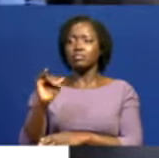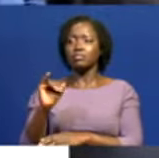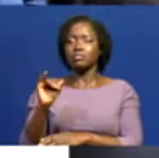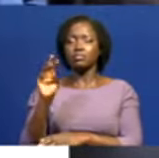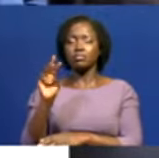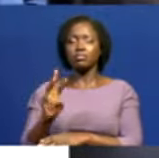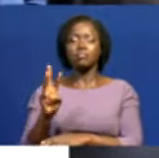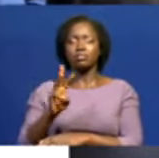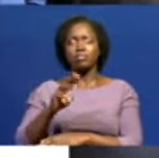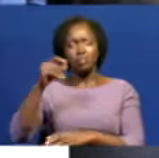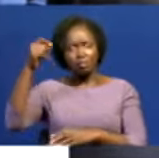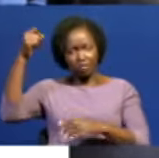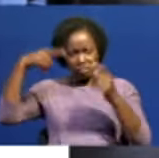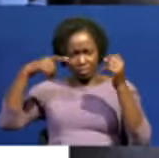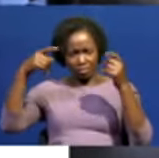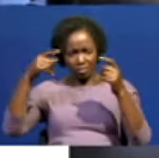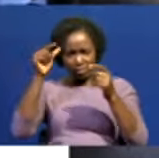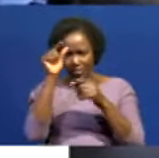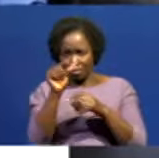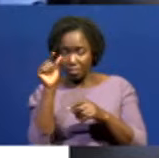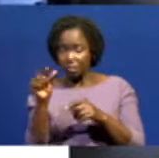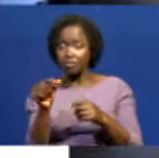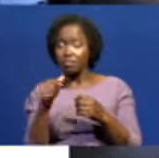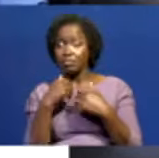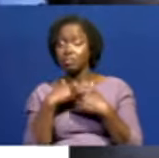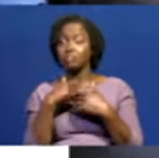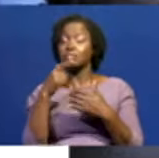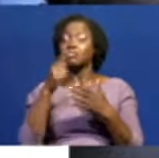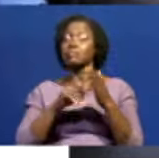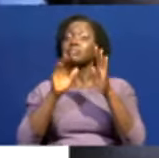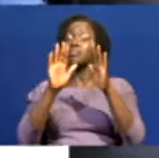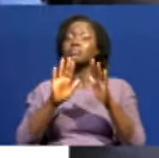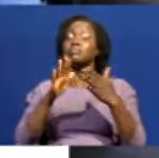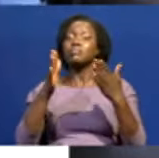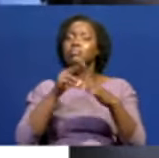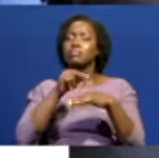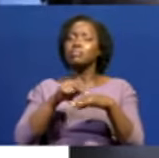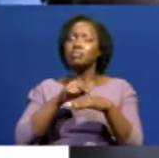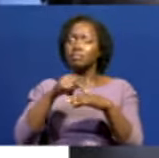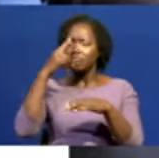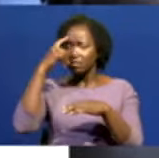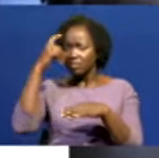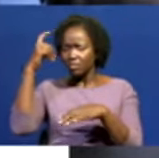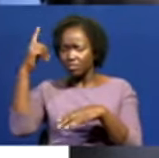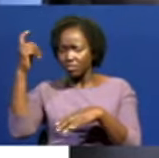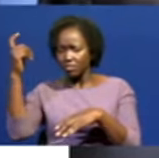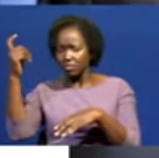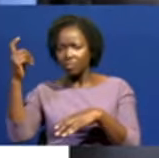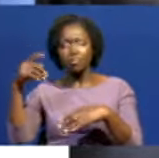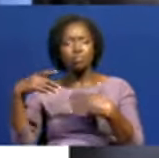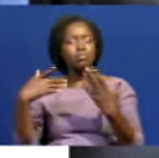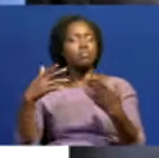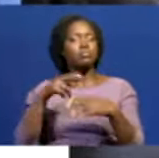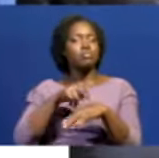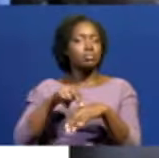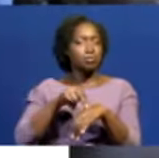you, and what matters is how you're going to nurture that dream, how you're going to